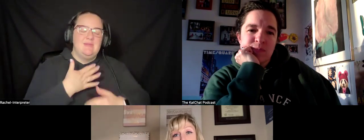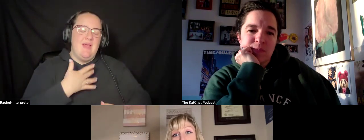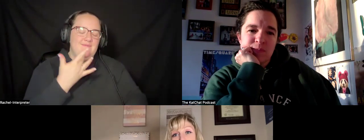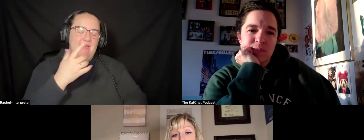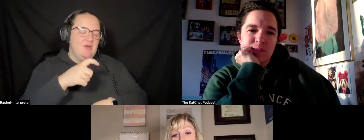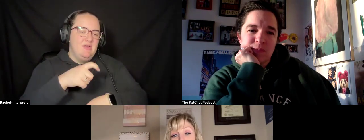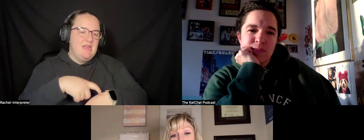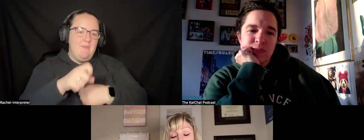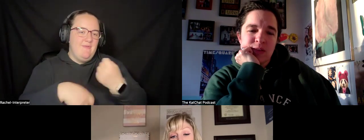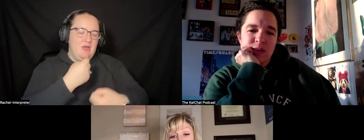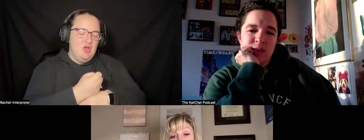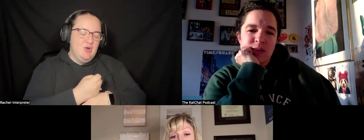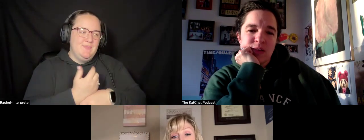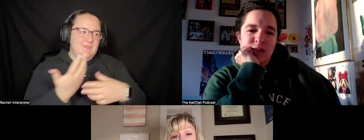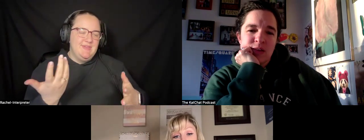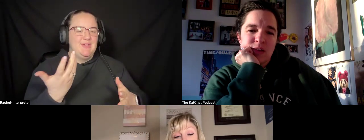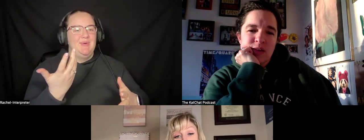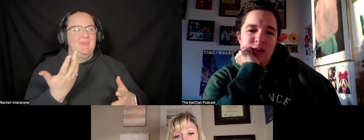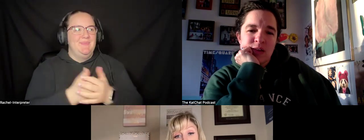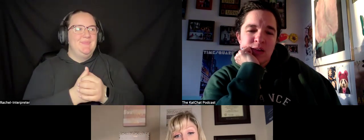year. And so